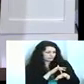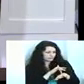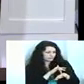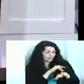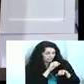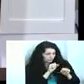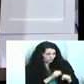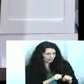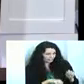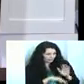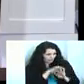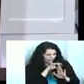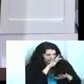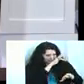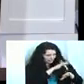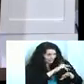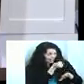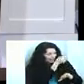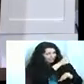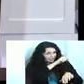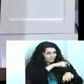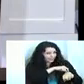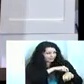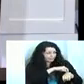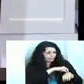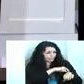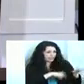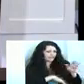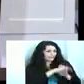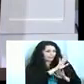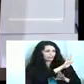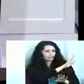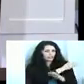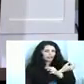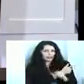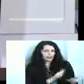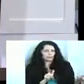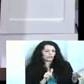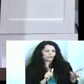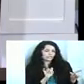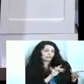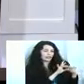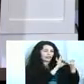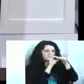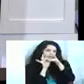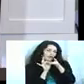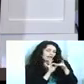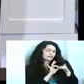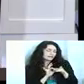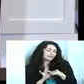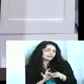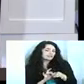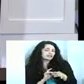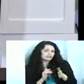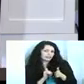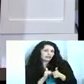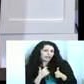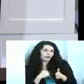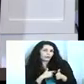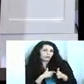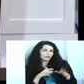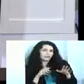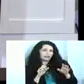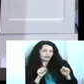our liberation and our hope. It is that connectedness that we get to receive